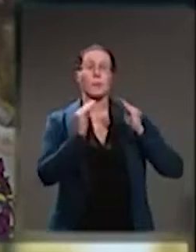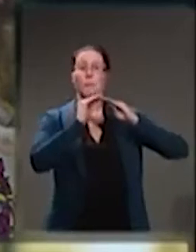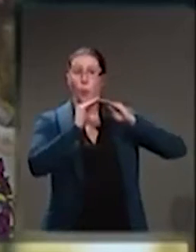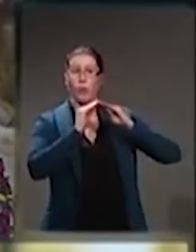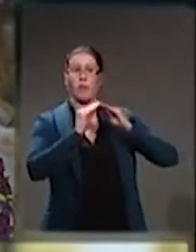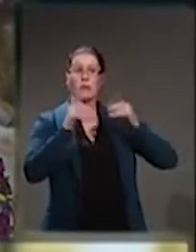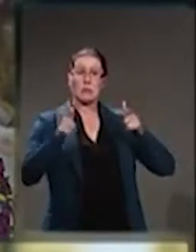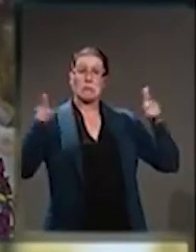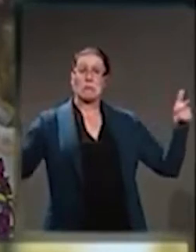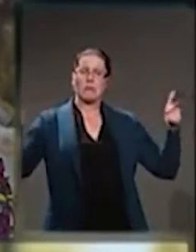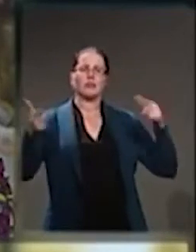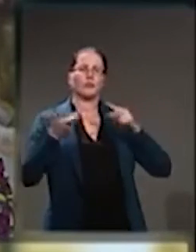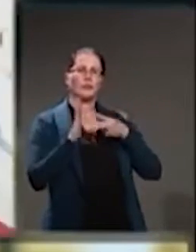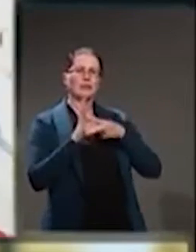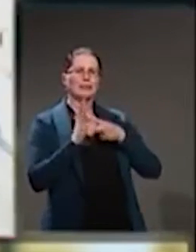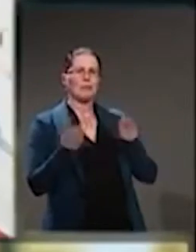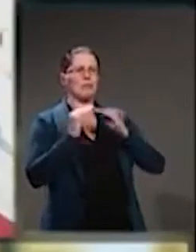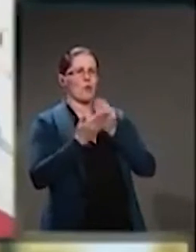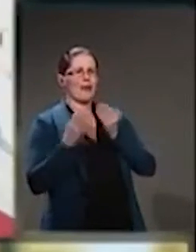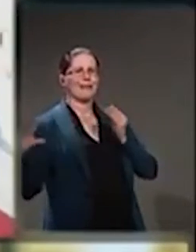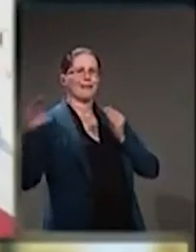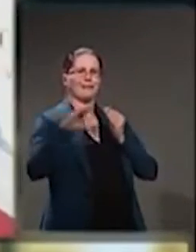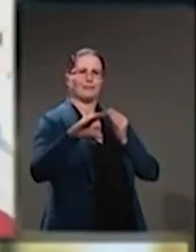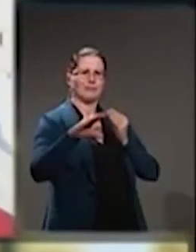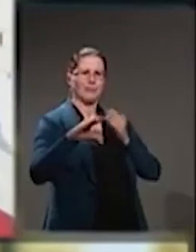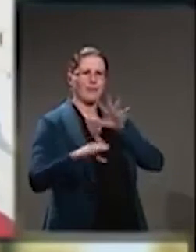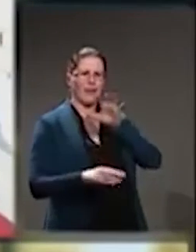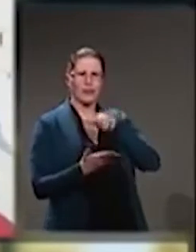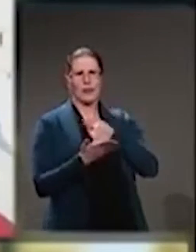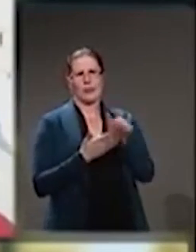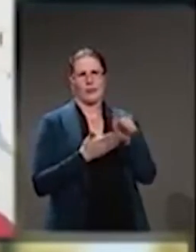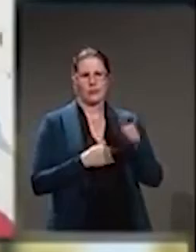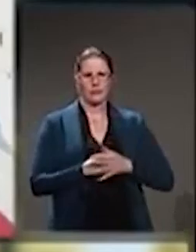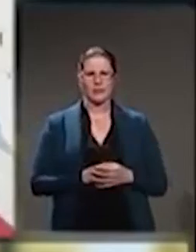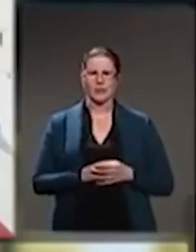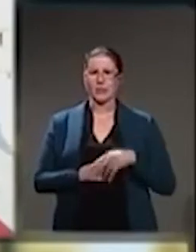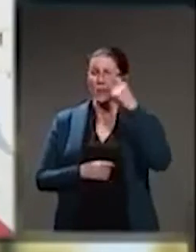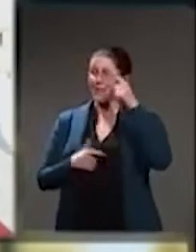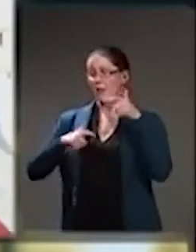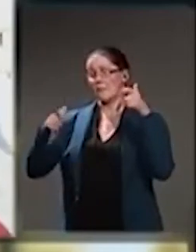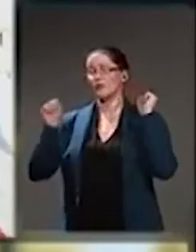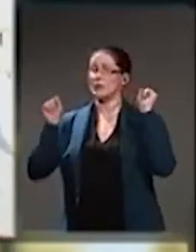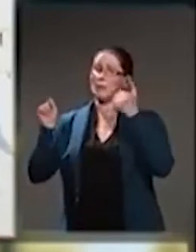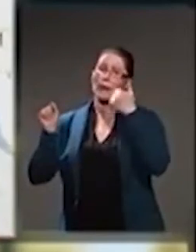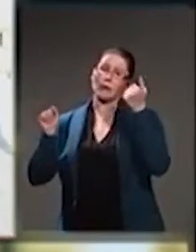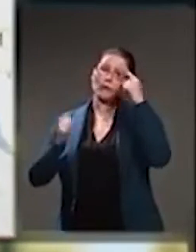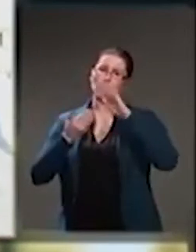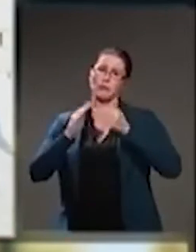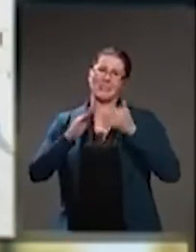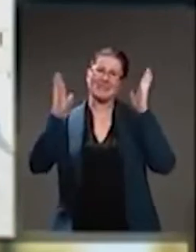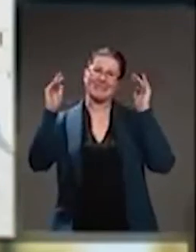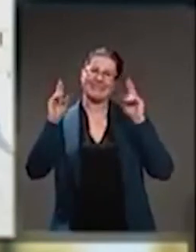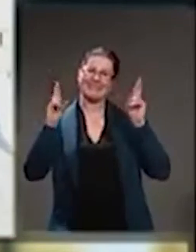that space bigger, it's another $500,000. But a bigger gym would be a much better benefit for the community. So hopefully HRM